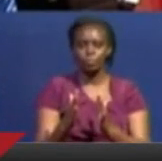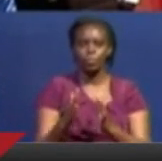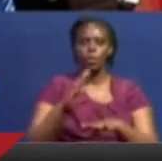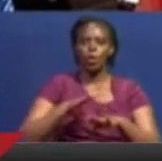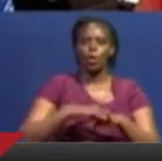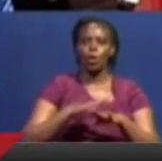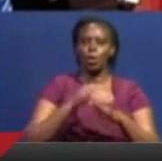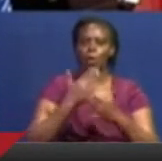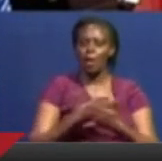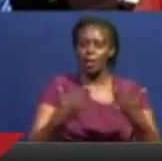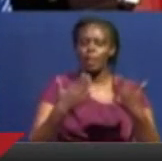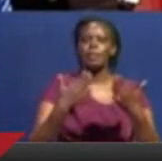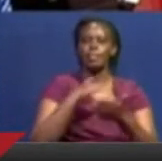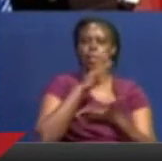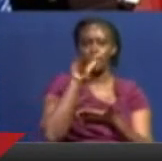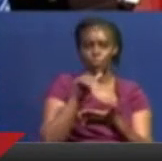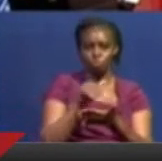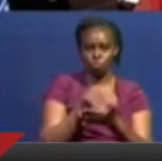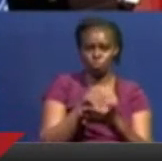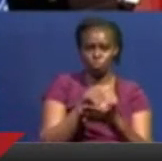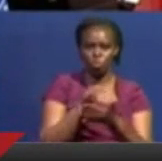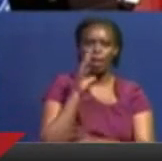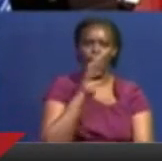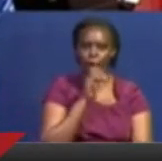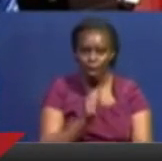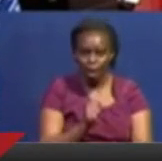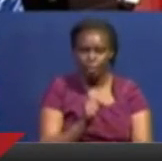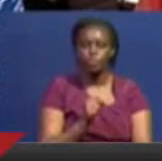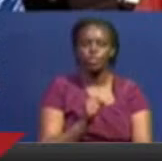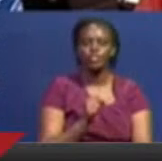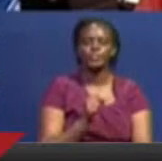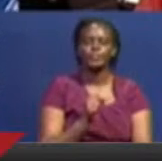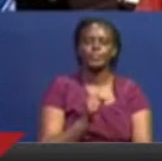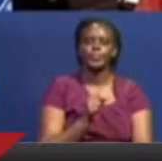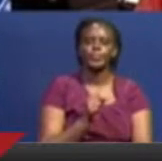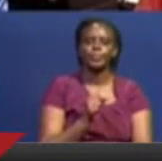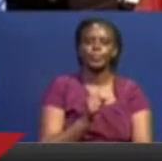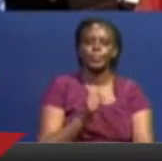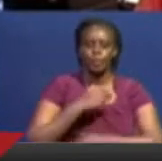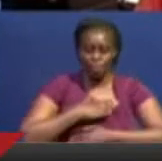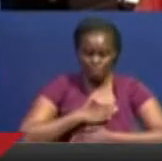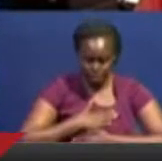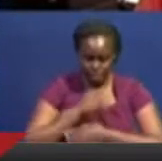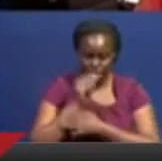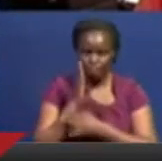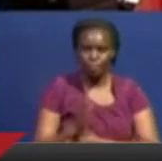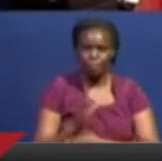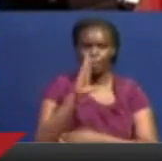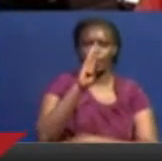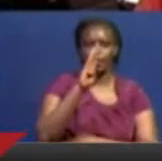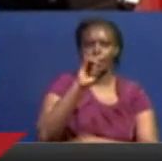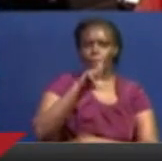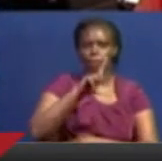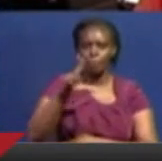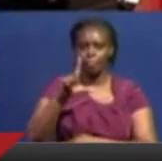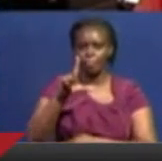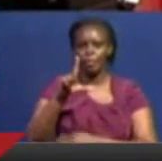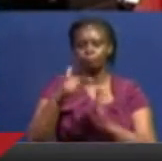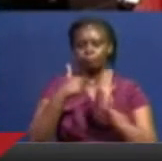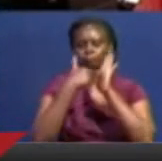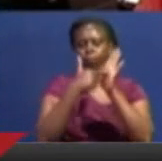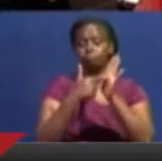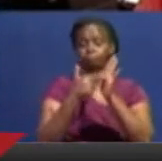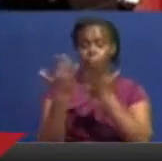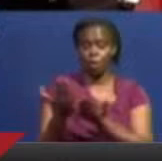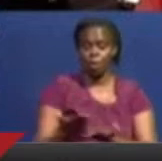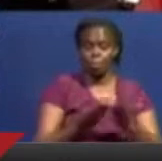on any grounds including age. Honorable Speaker, the bill expressly provides